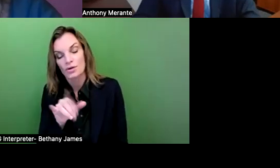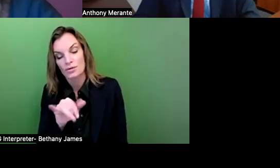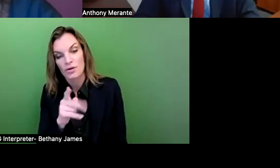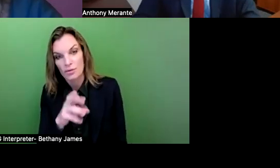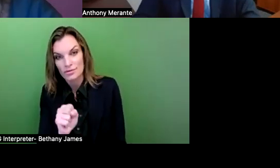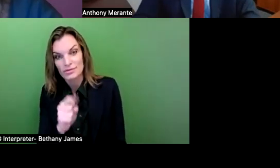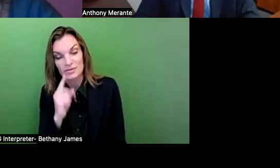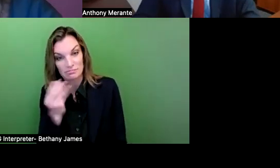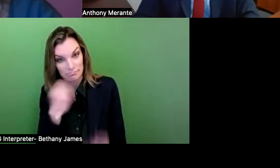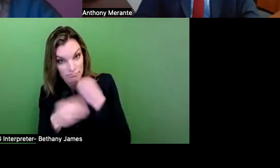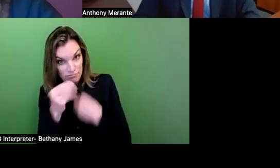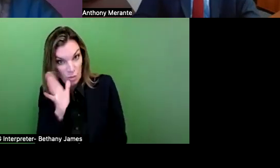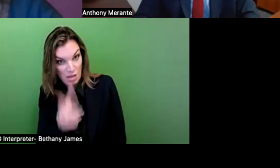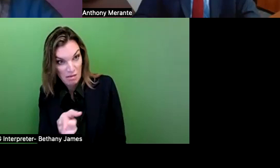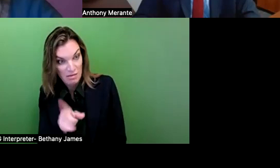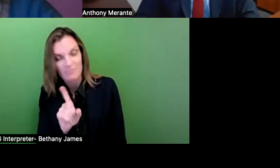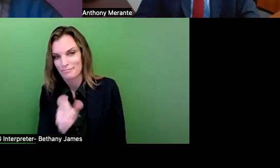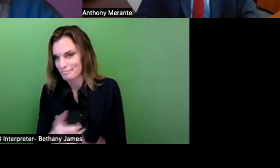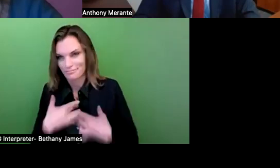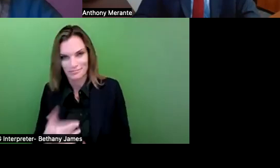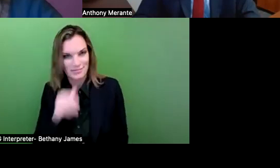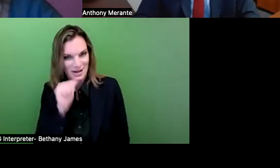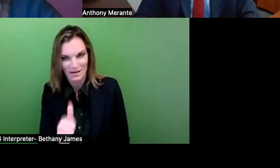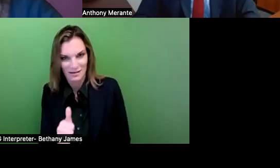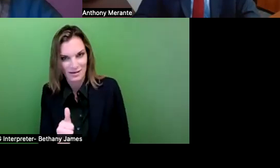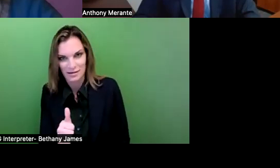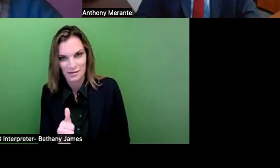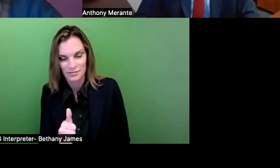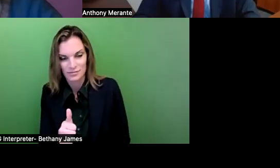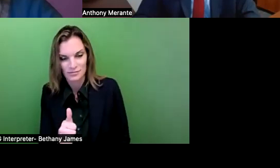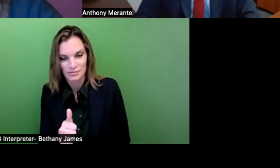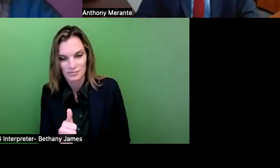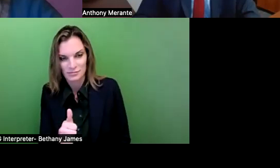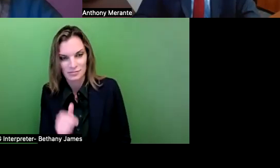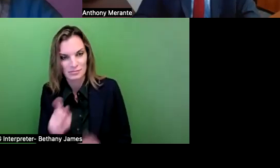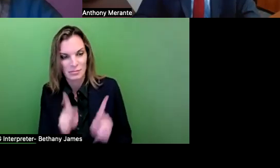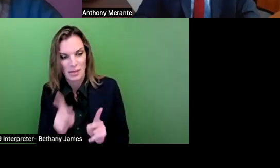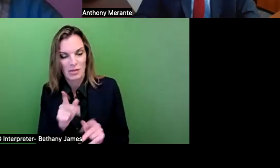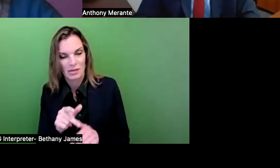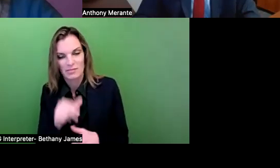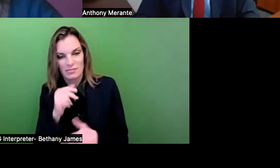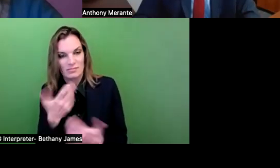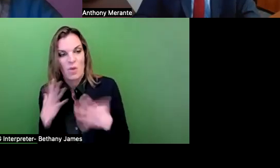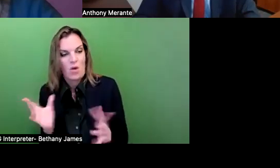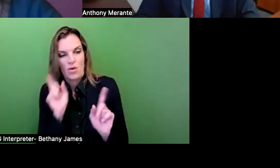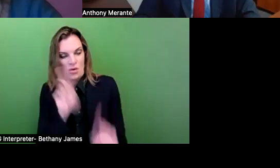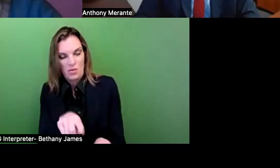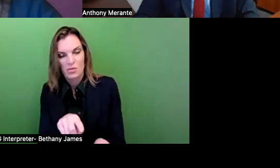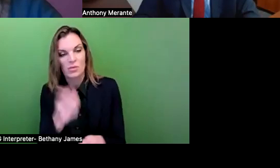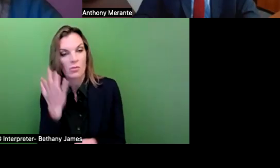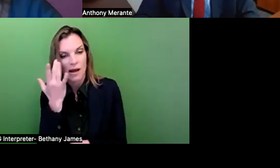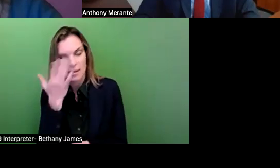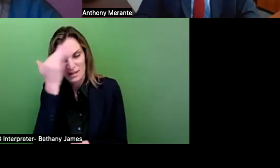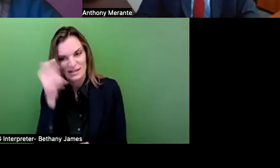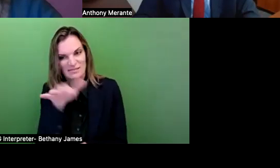doesn't happen very often. It's usually Yonkers residents going down, people a little bit local, but still not crowded. And why? Because we're not taking care of the